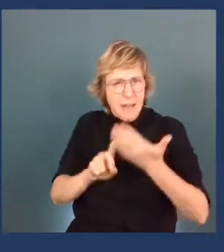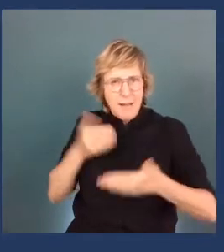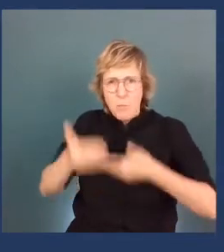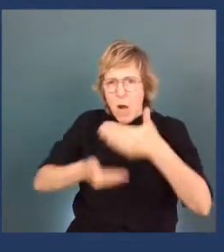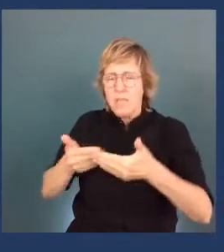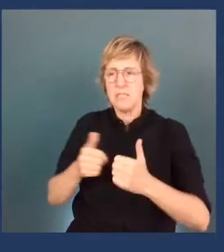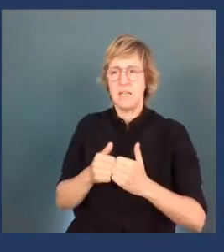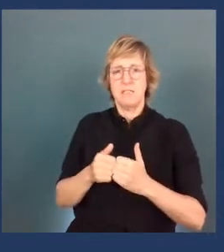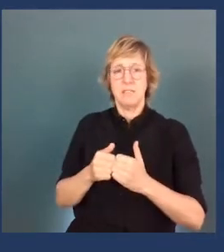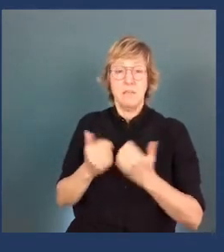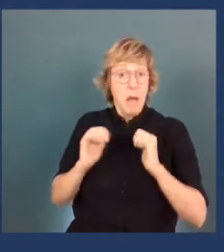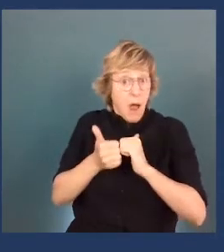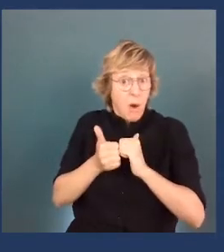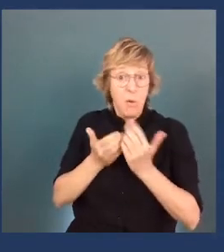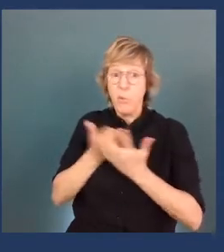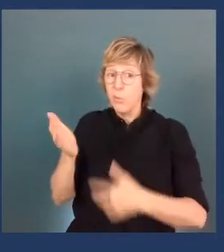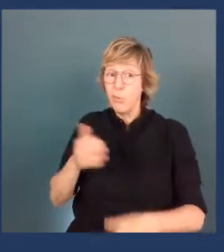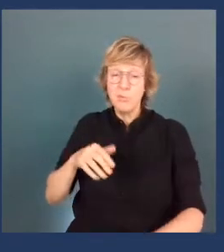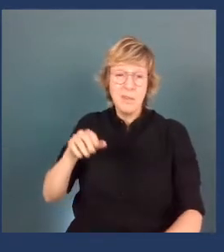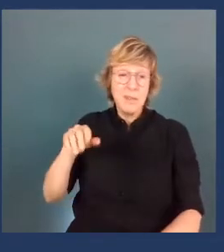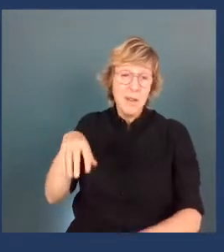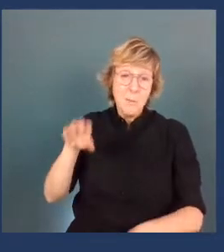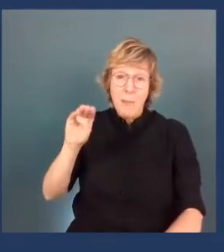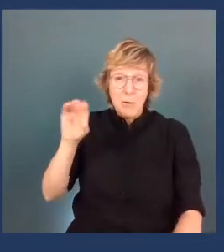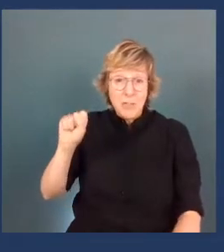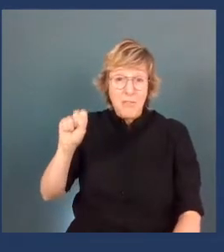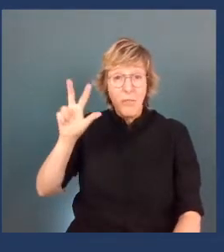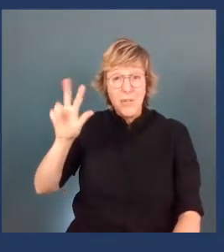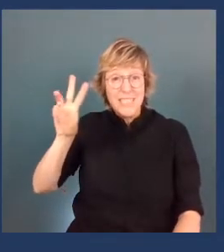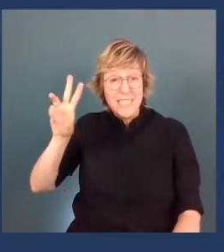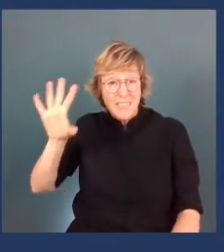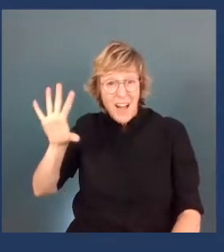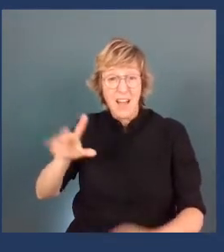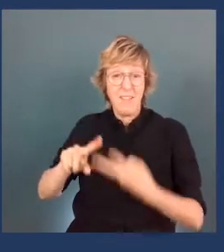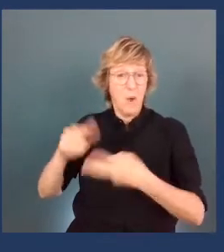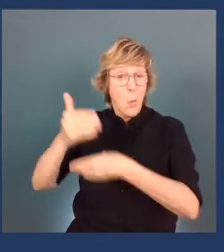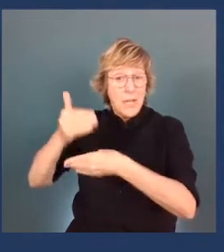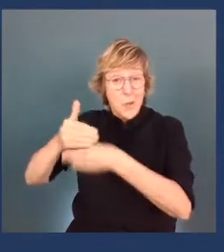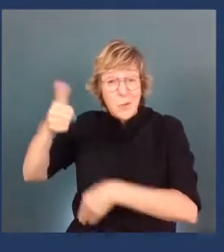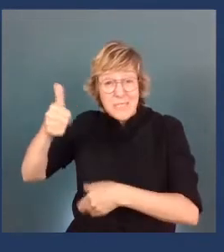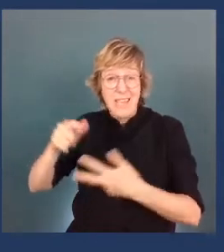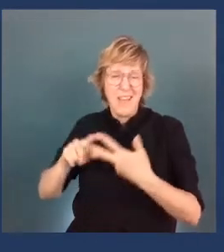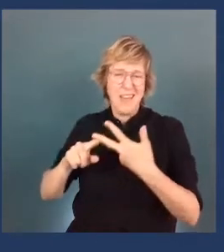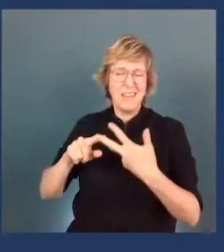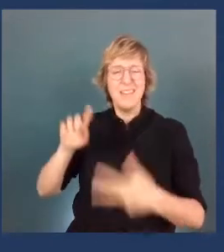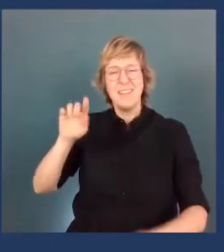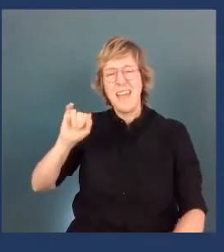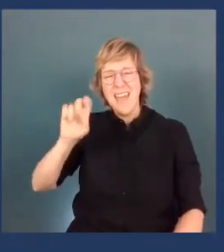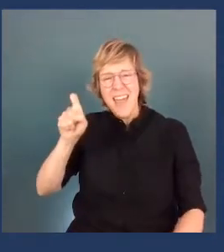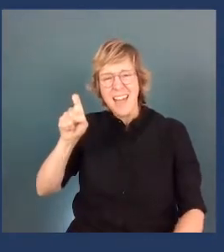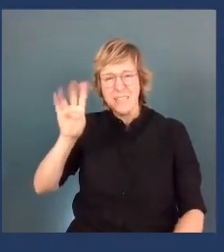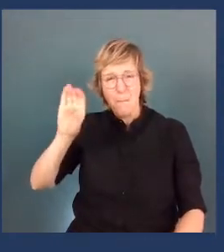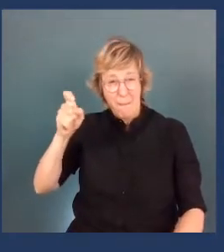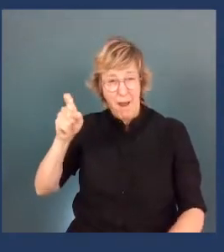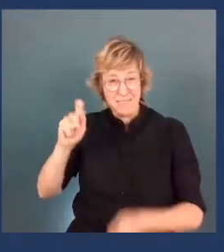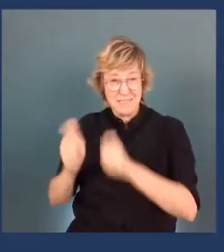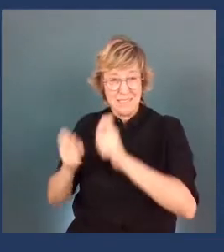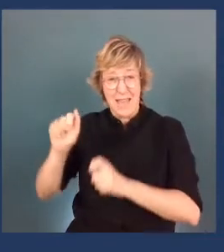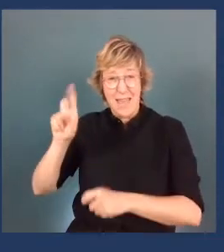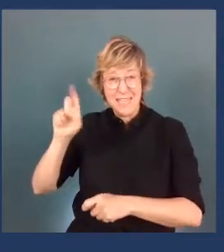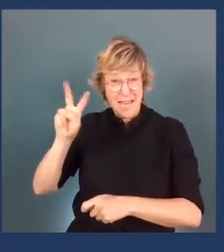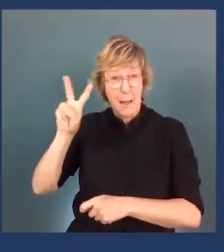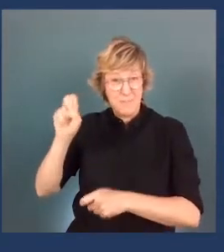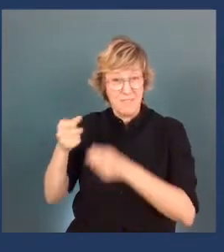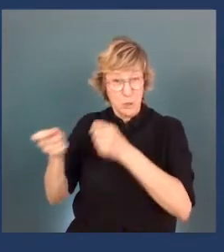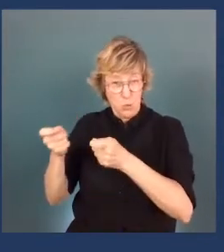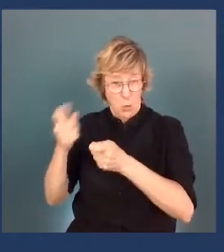Through the accessibility features of Microsoft 365 or Windows 10 or the Xbox Adaptive Controller, just as a few examples.